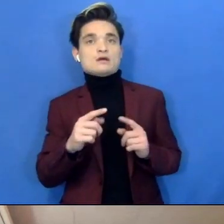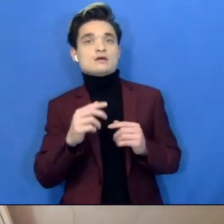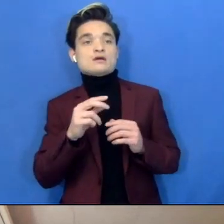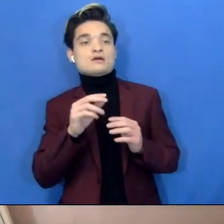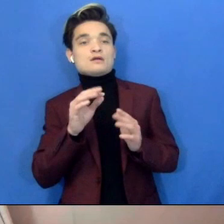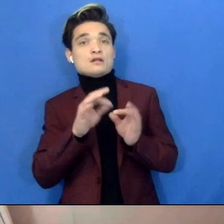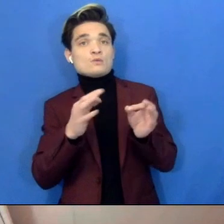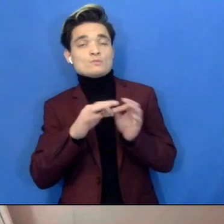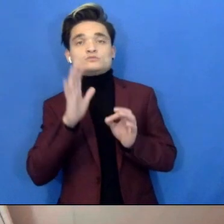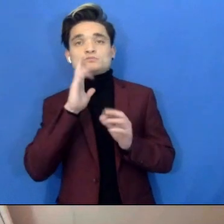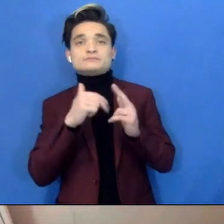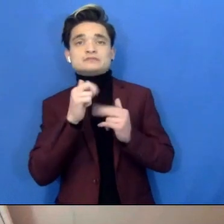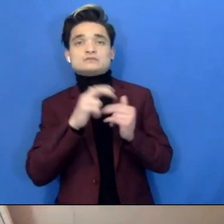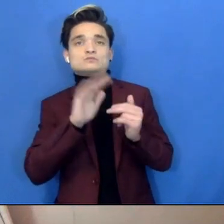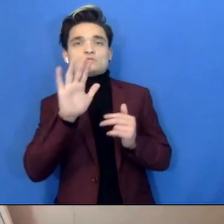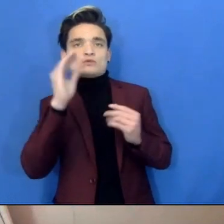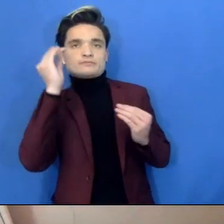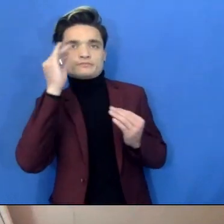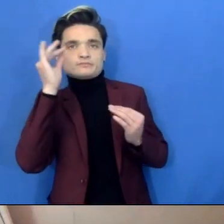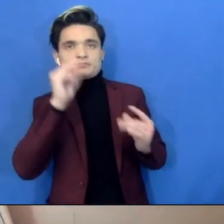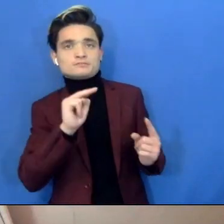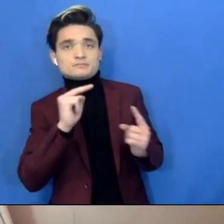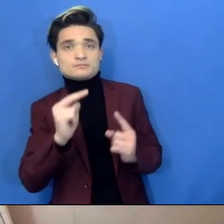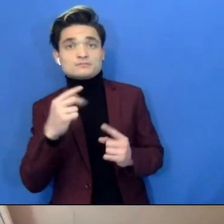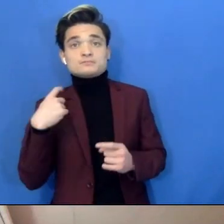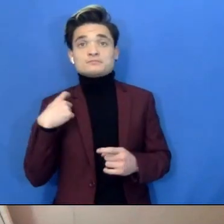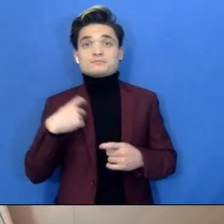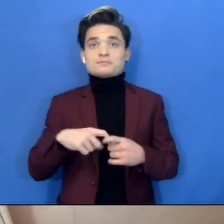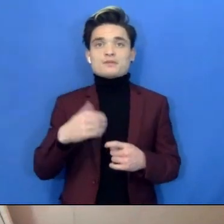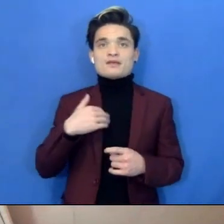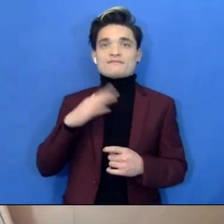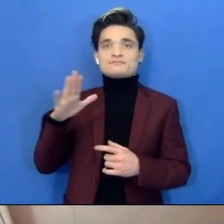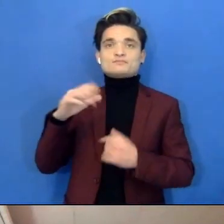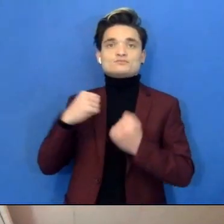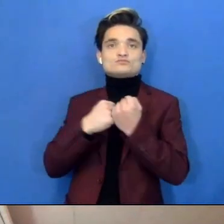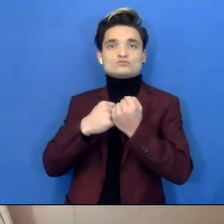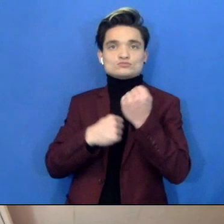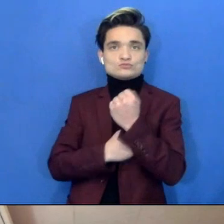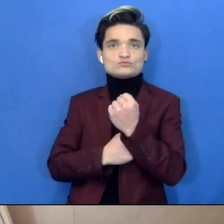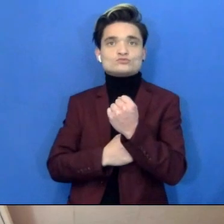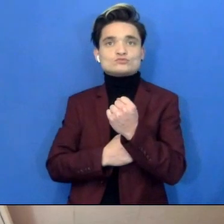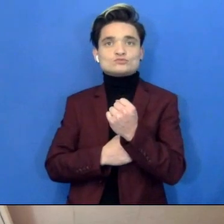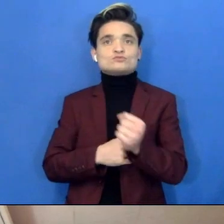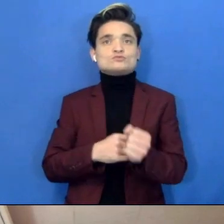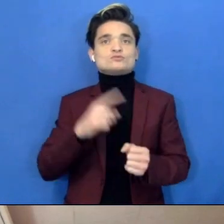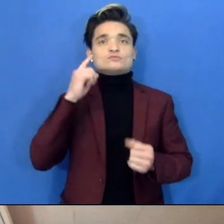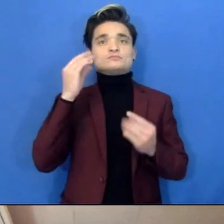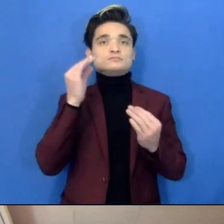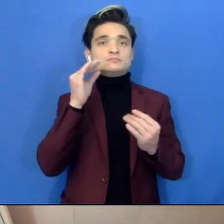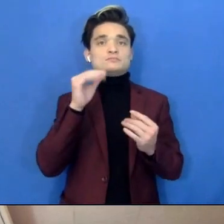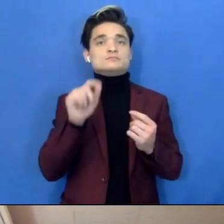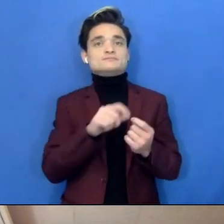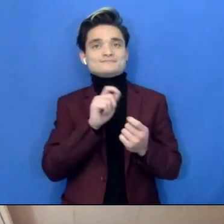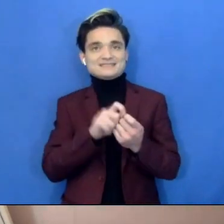Spanish has a structure that makes you think in a specific way, and English has another structure that